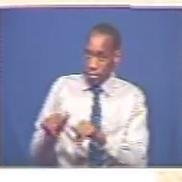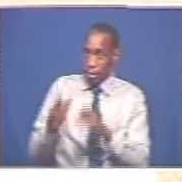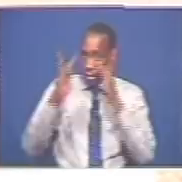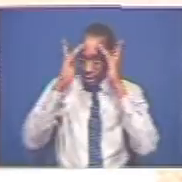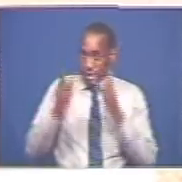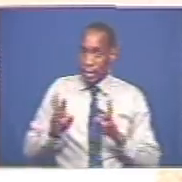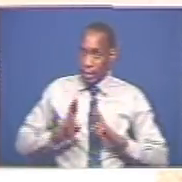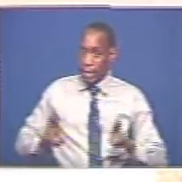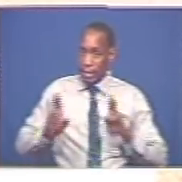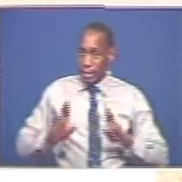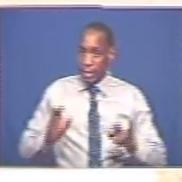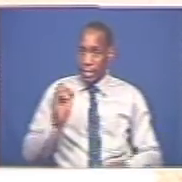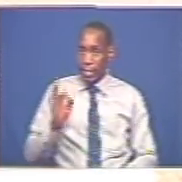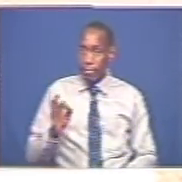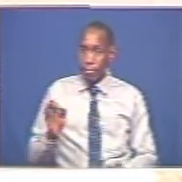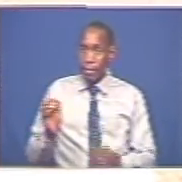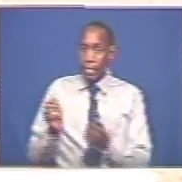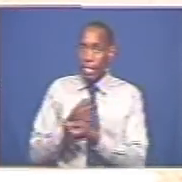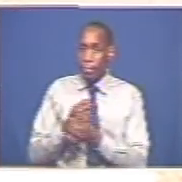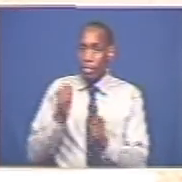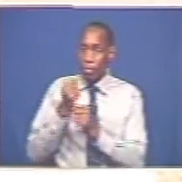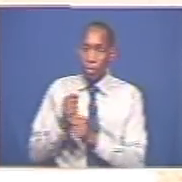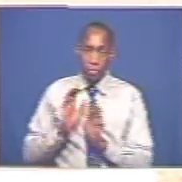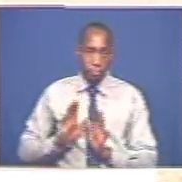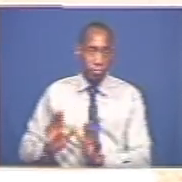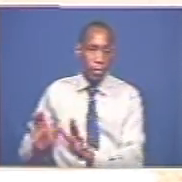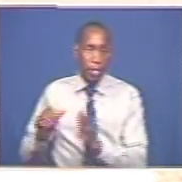be ready. If you can't do it, just walk away.